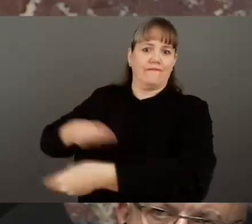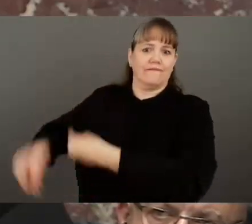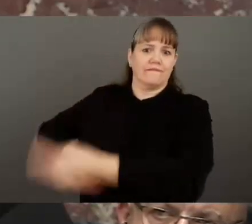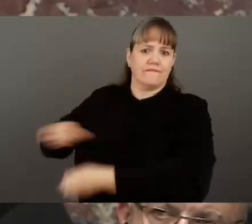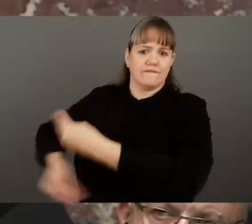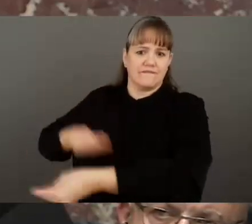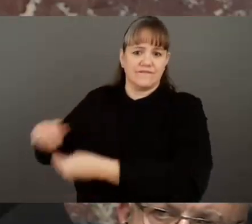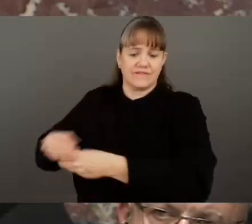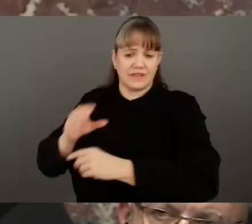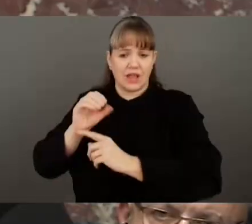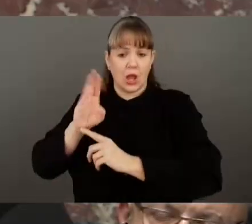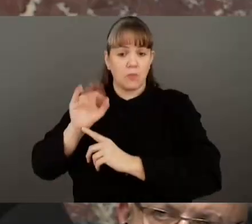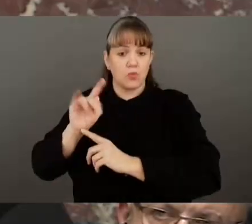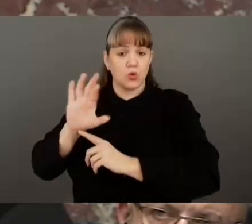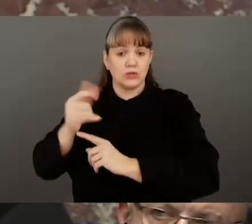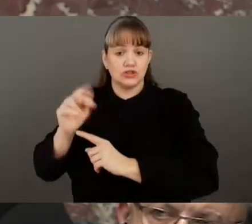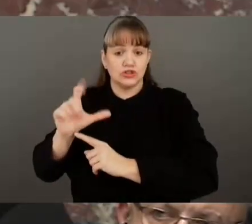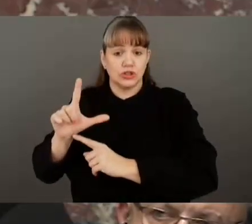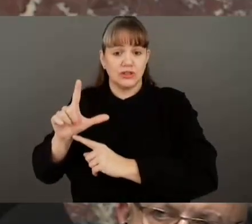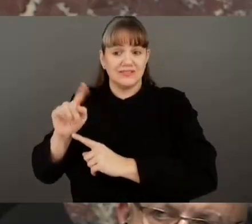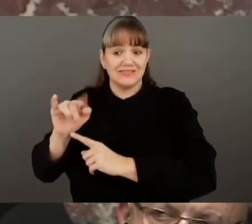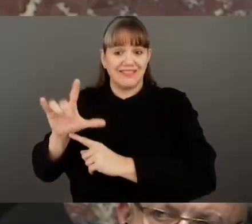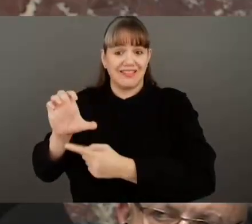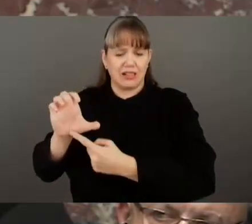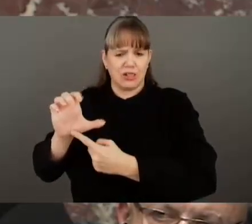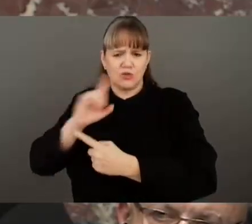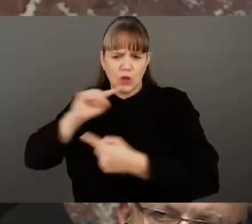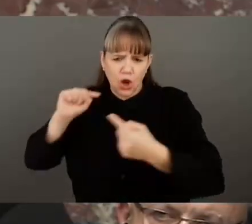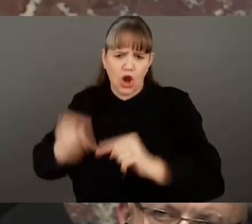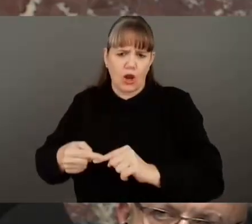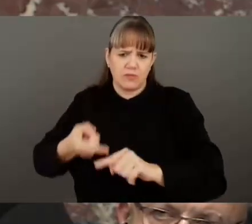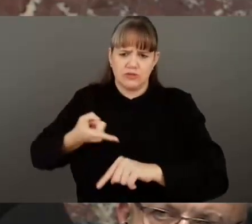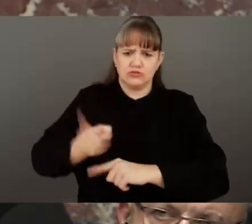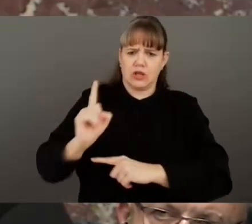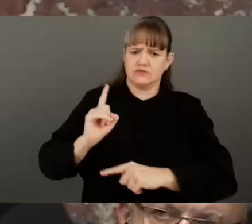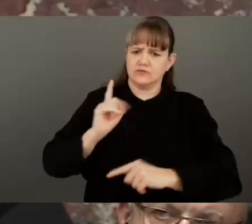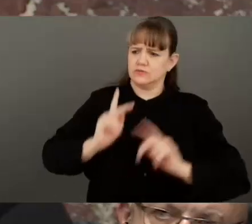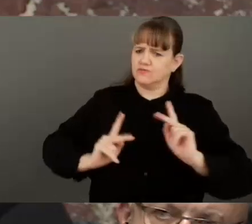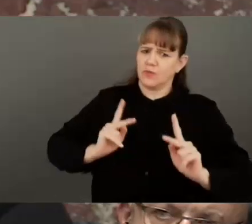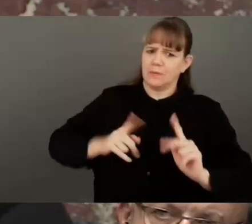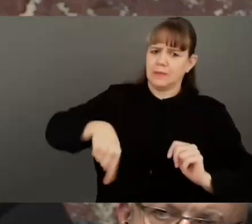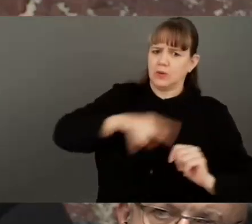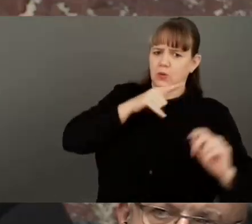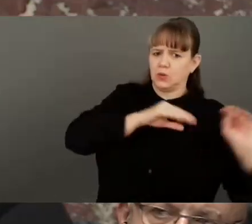existential threat to BC and its economy, which must be removed from Canada's